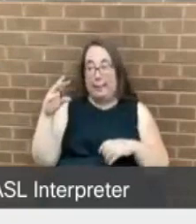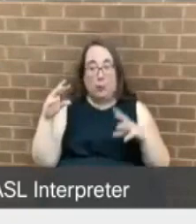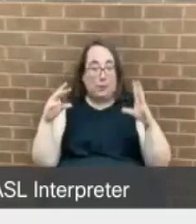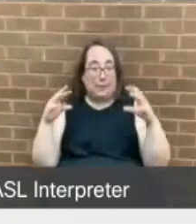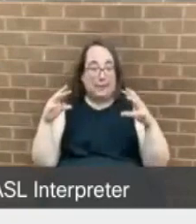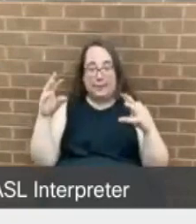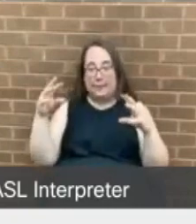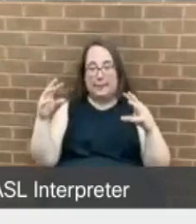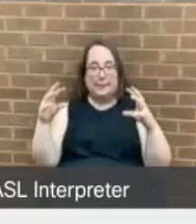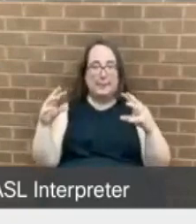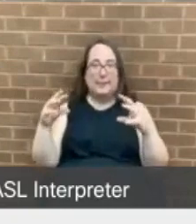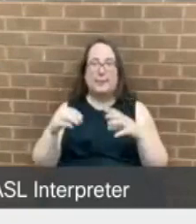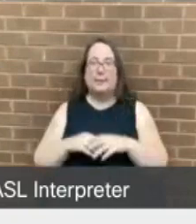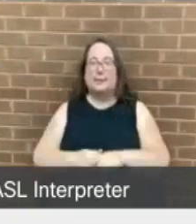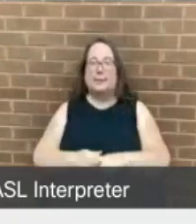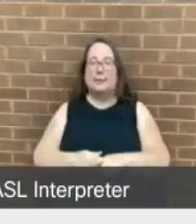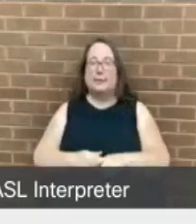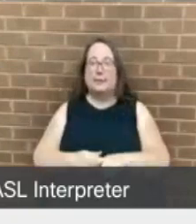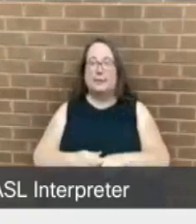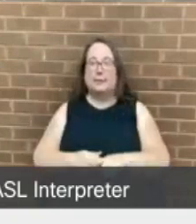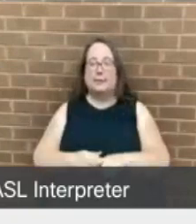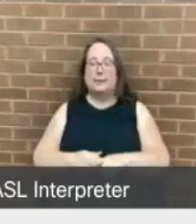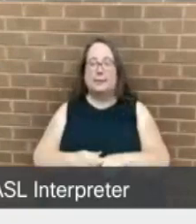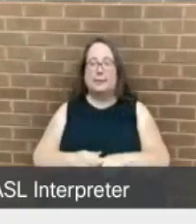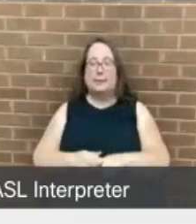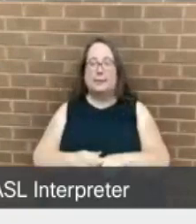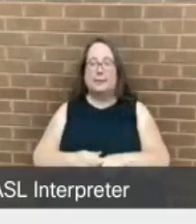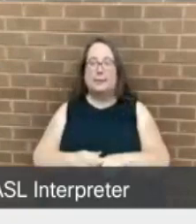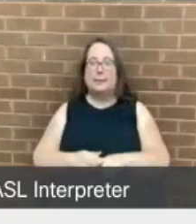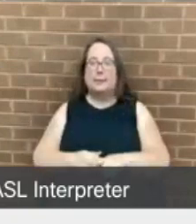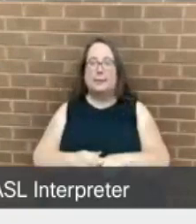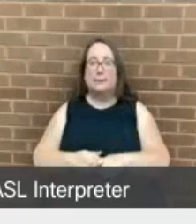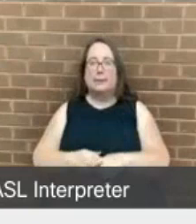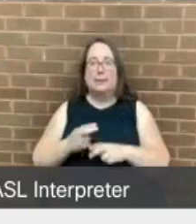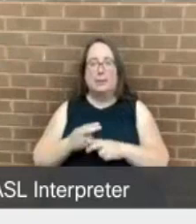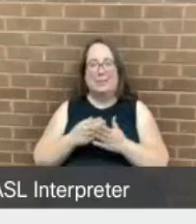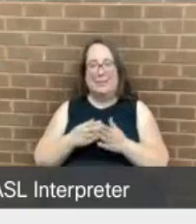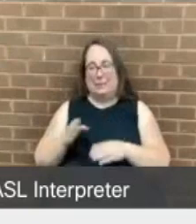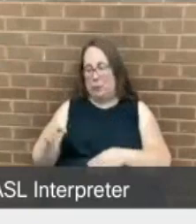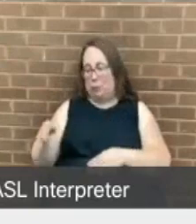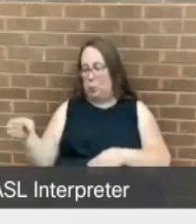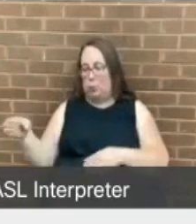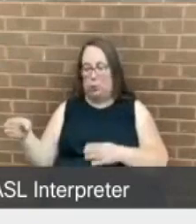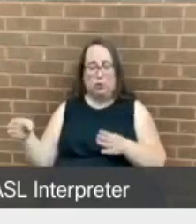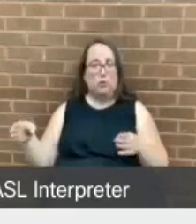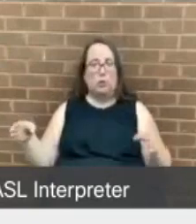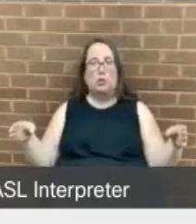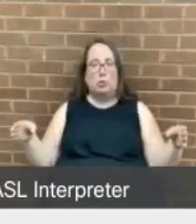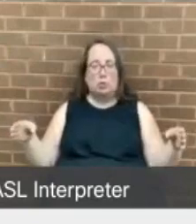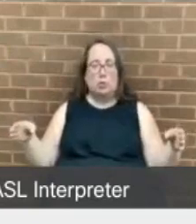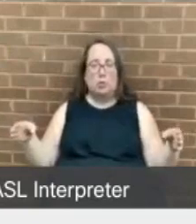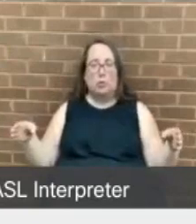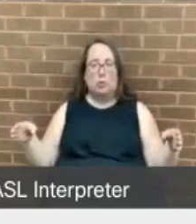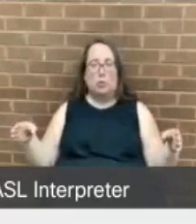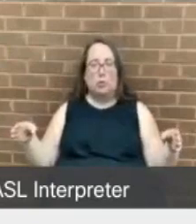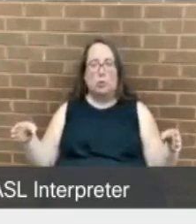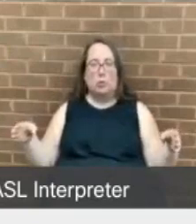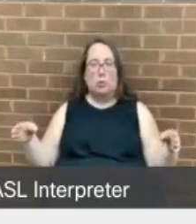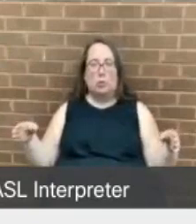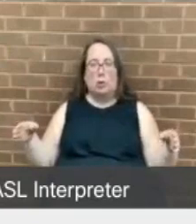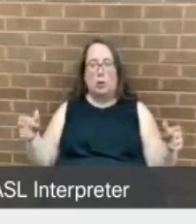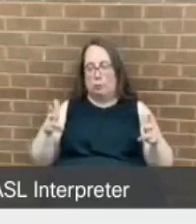queue detections, and potentially using some of the shoulders on I-70, hard shoulder running